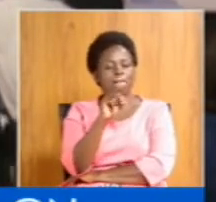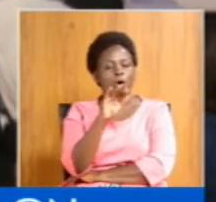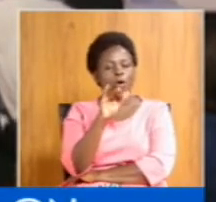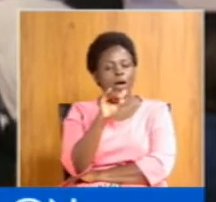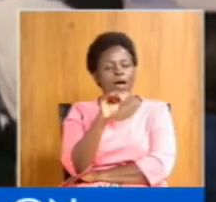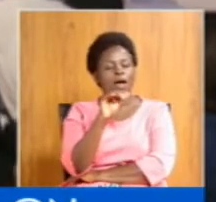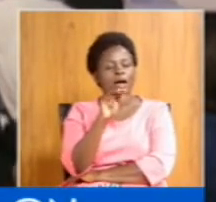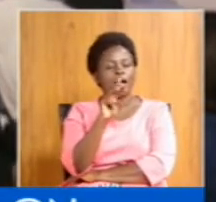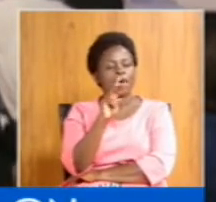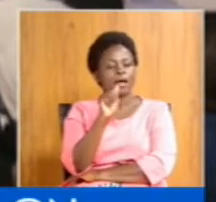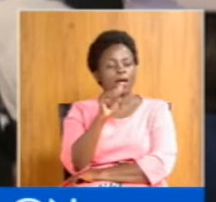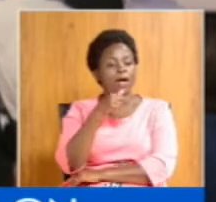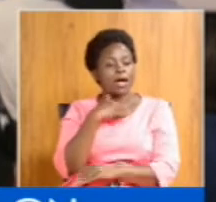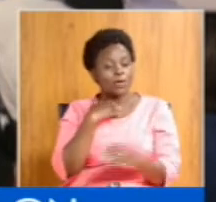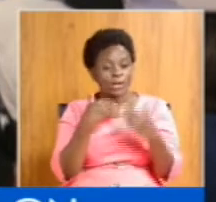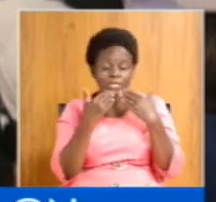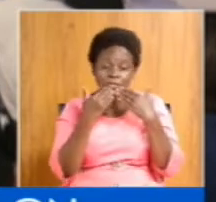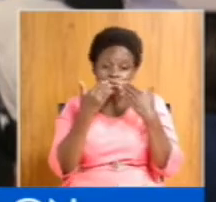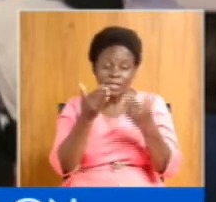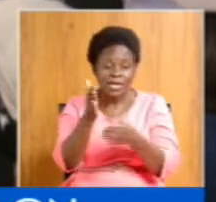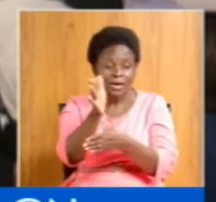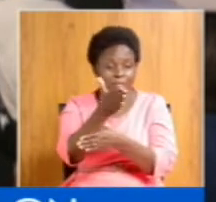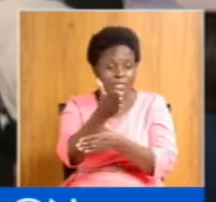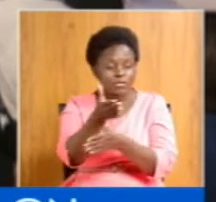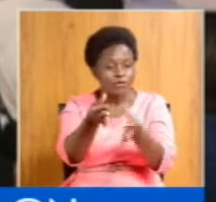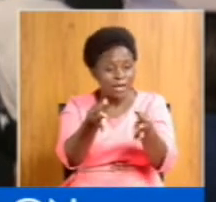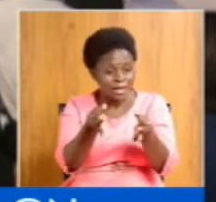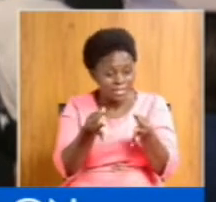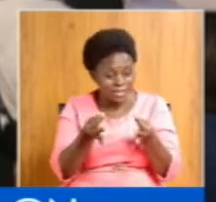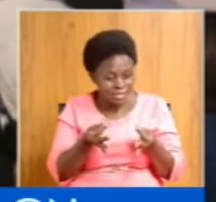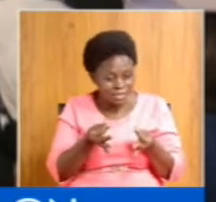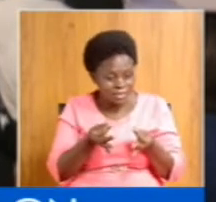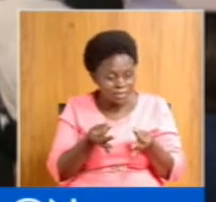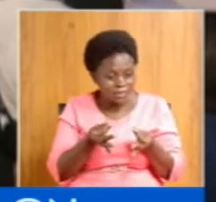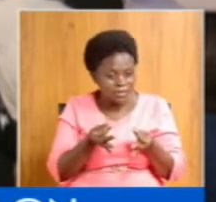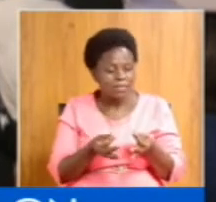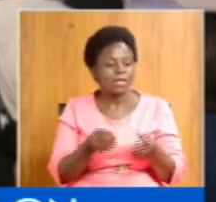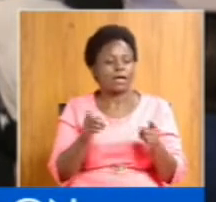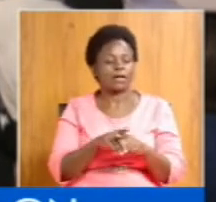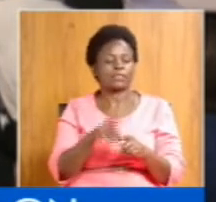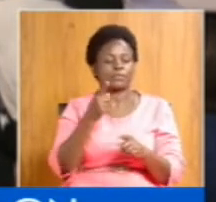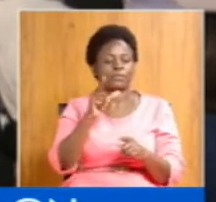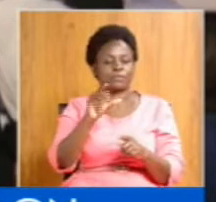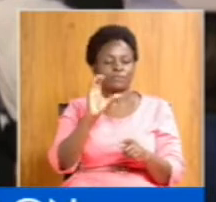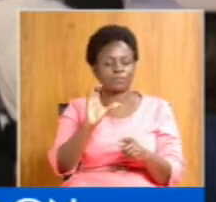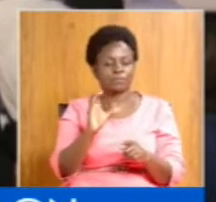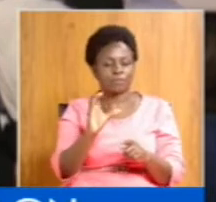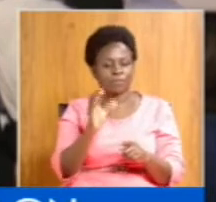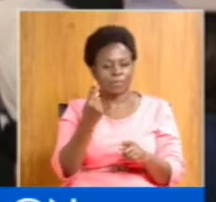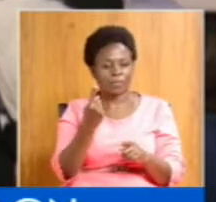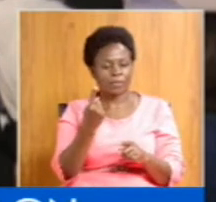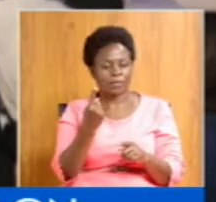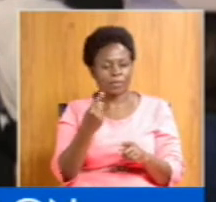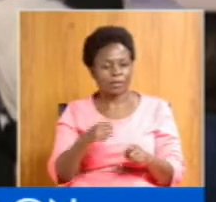I would like to thank the Minister of Finance at one of the ROC, one chair